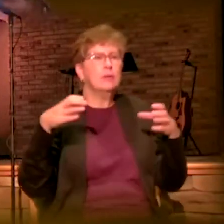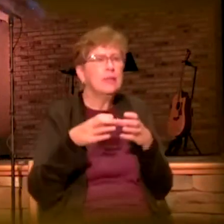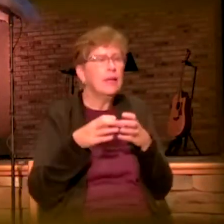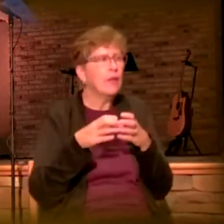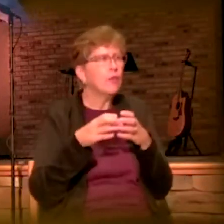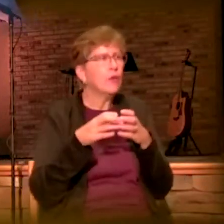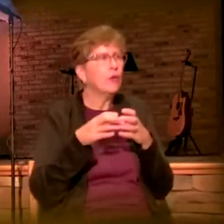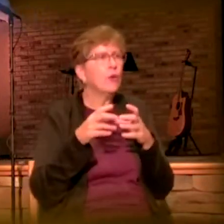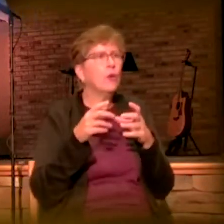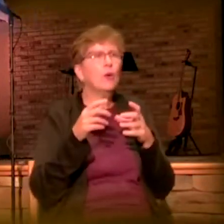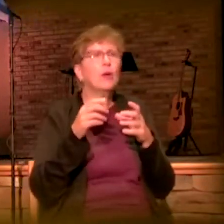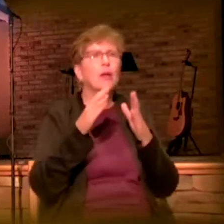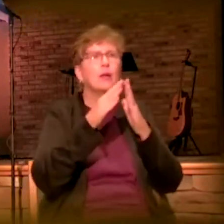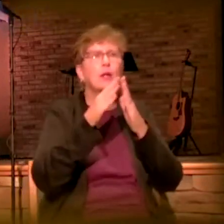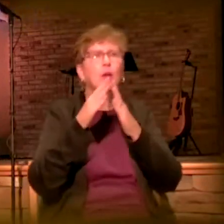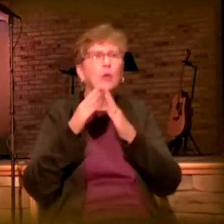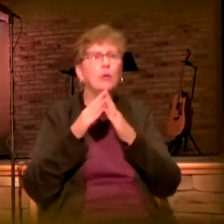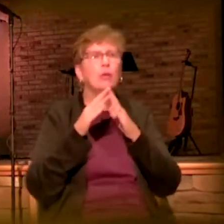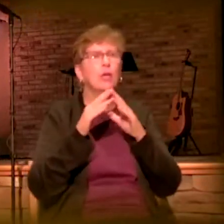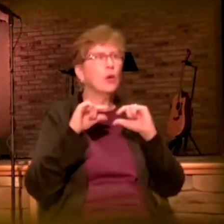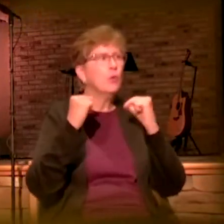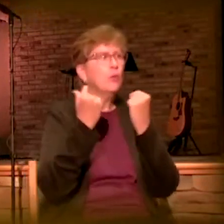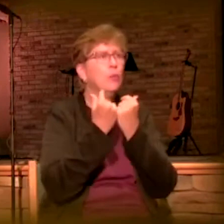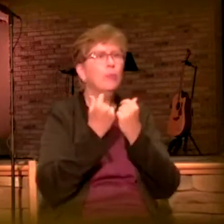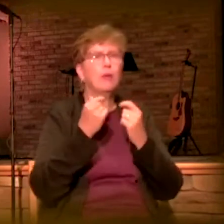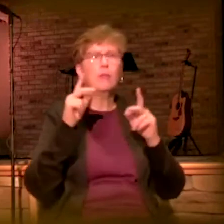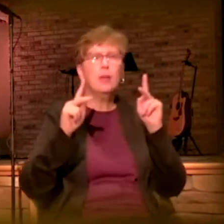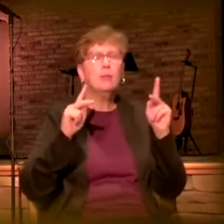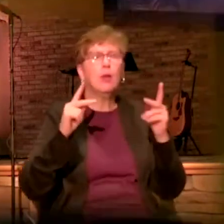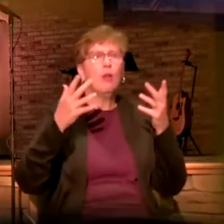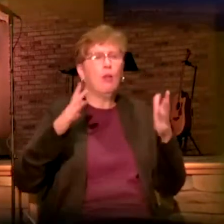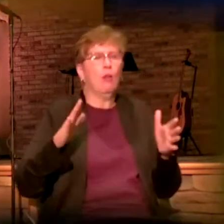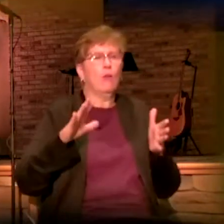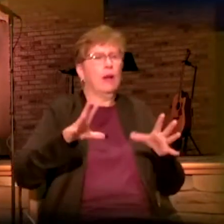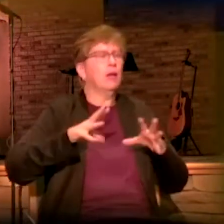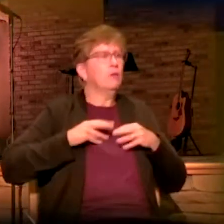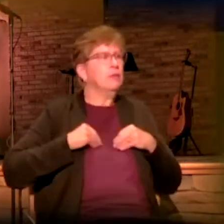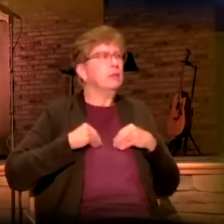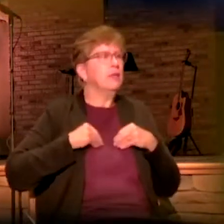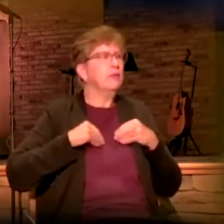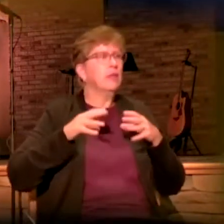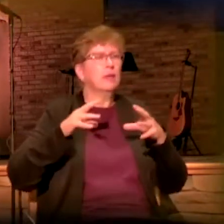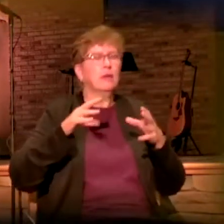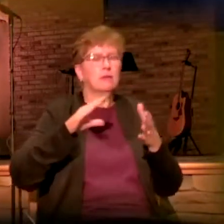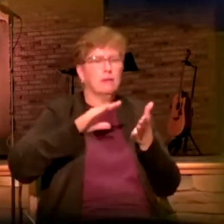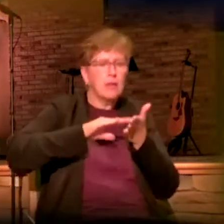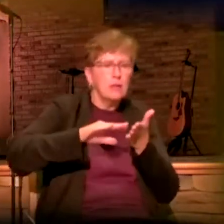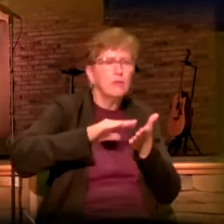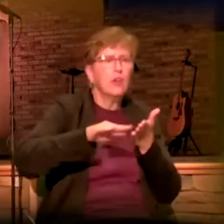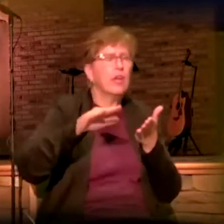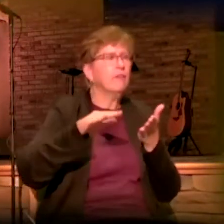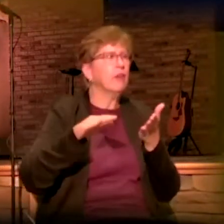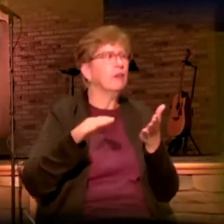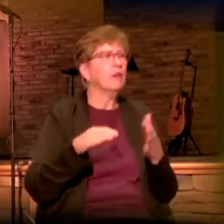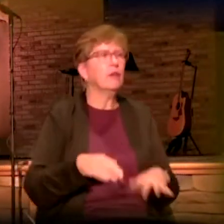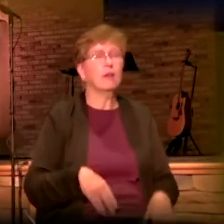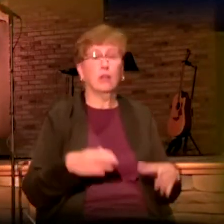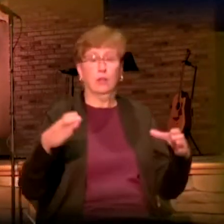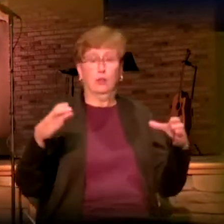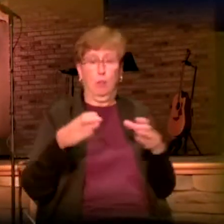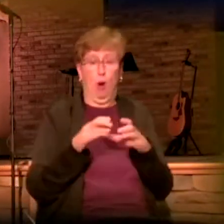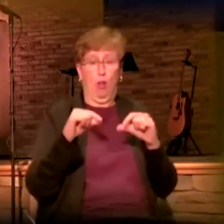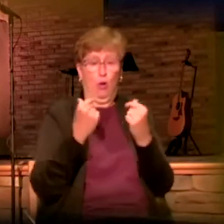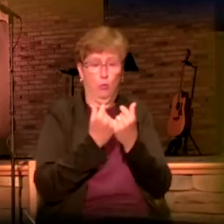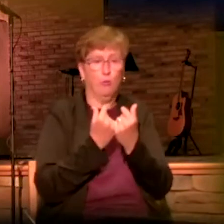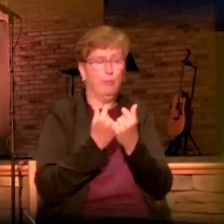together with the community of the forgiven. And that community, it is both a smaller group of individuals,